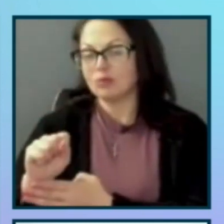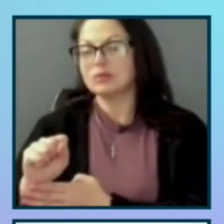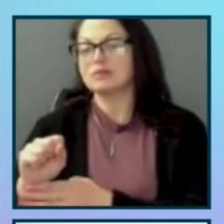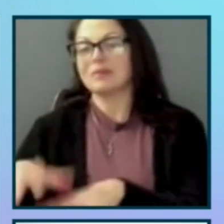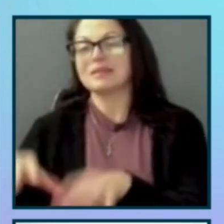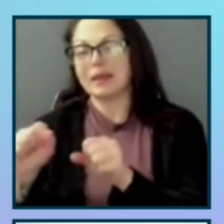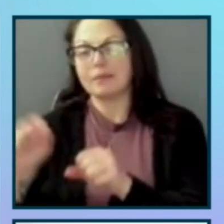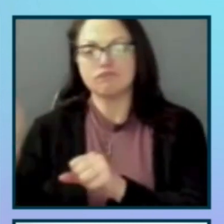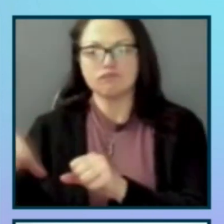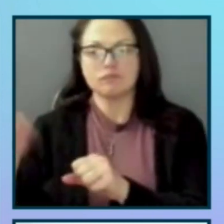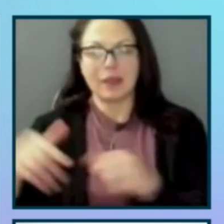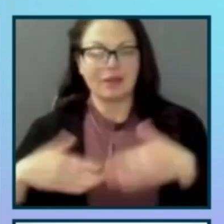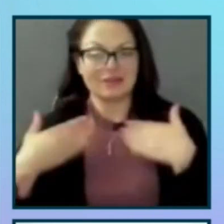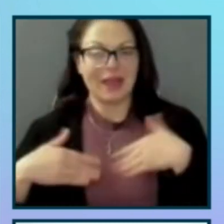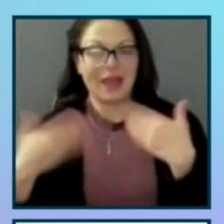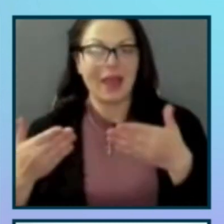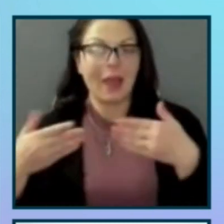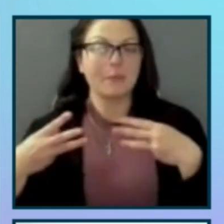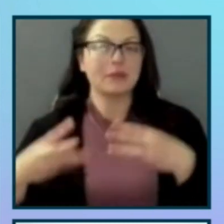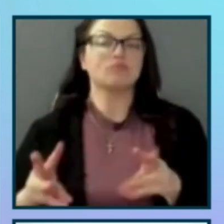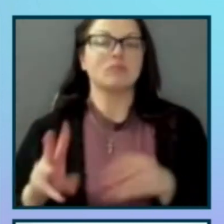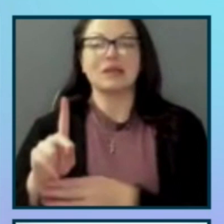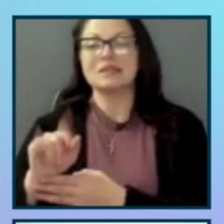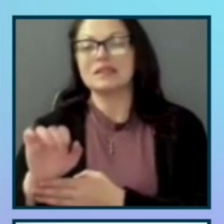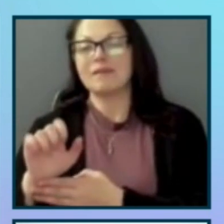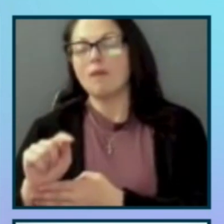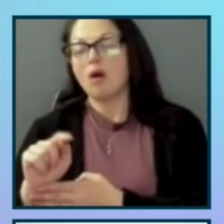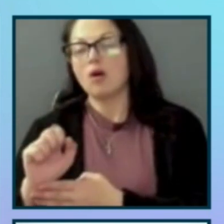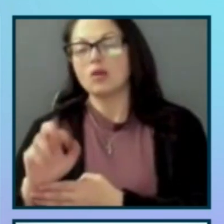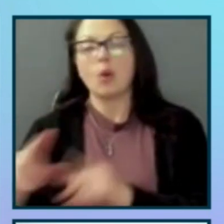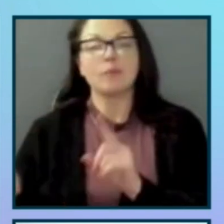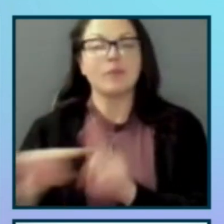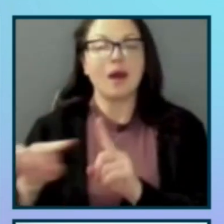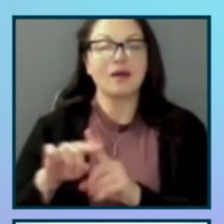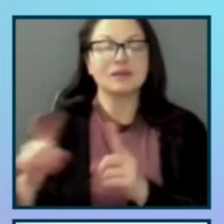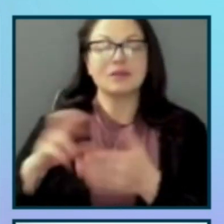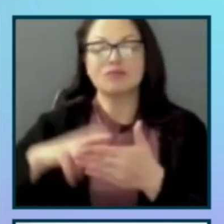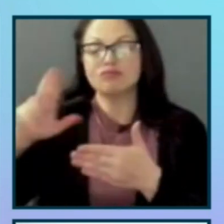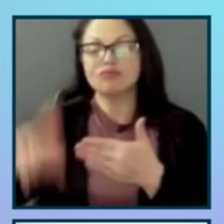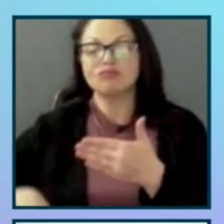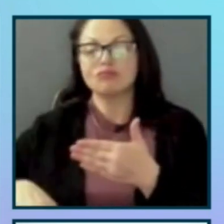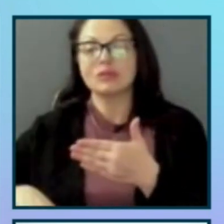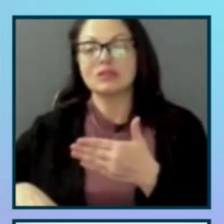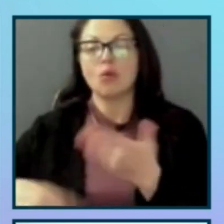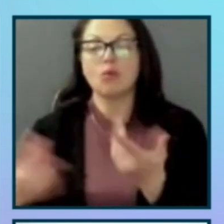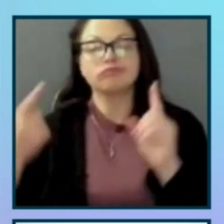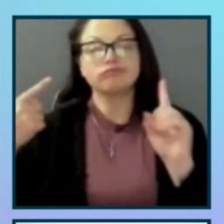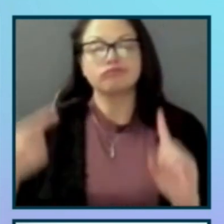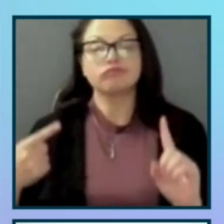of course, which is that default scenario or the most likely positive outcome route that a user would take without any